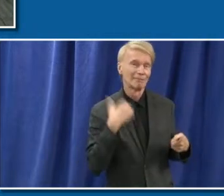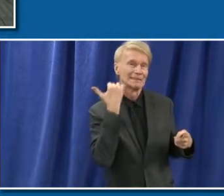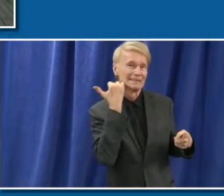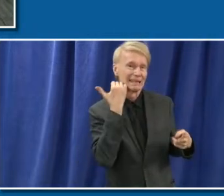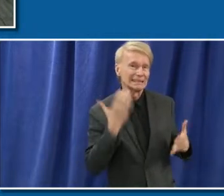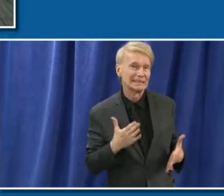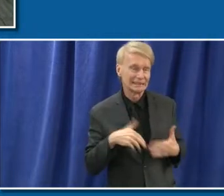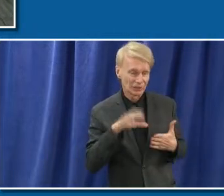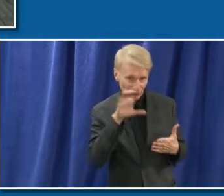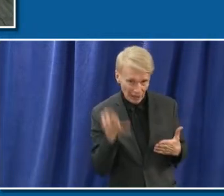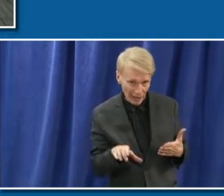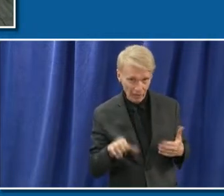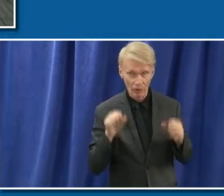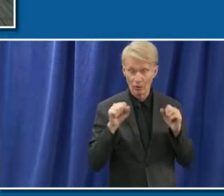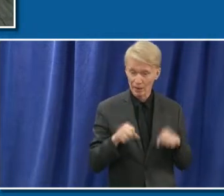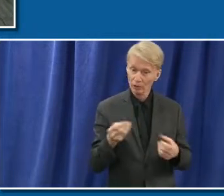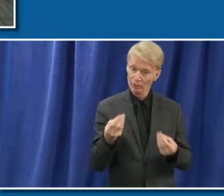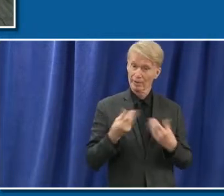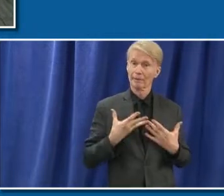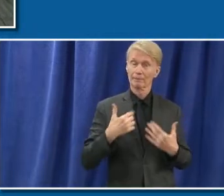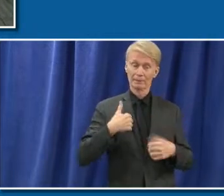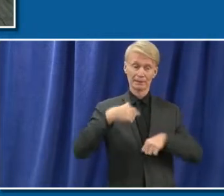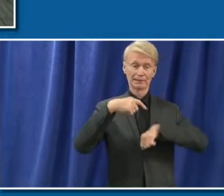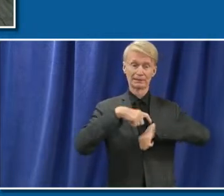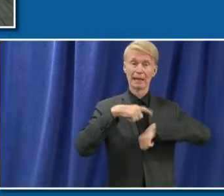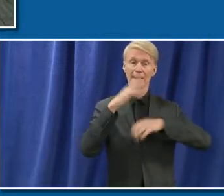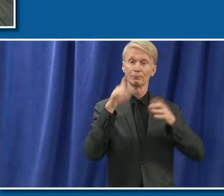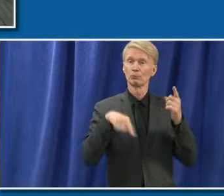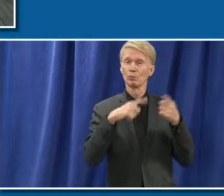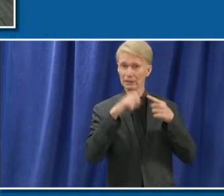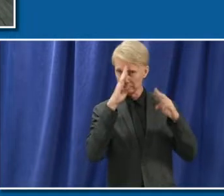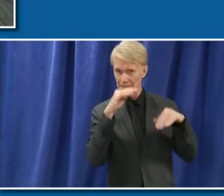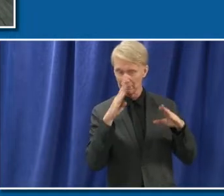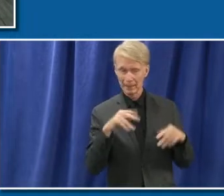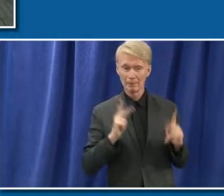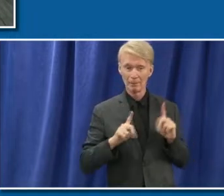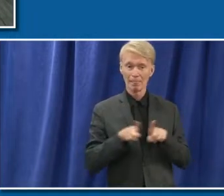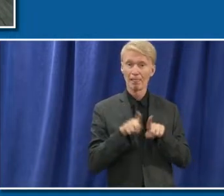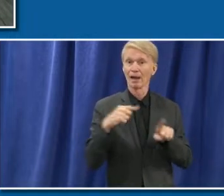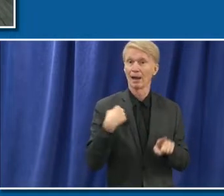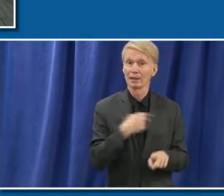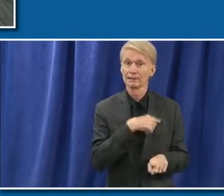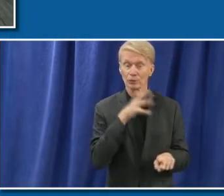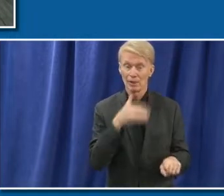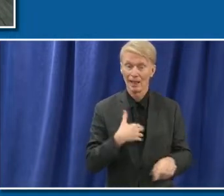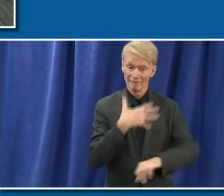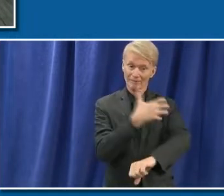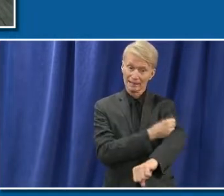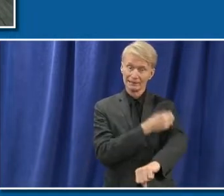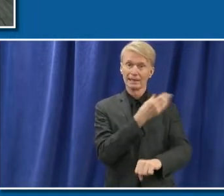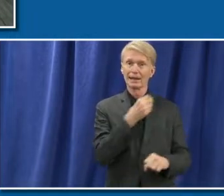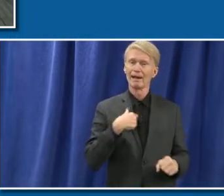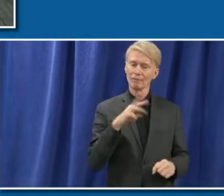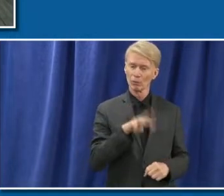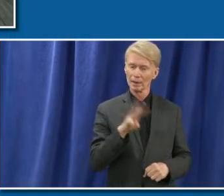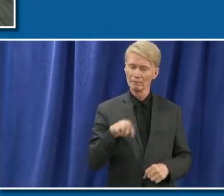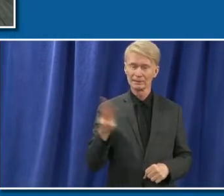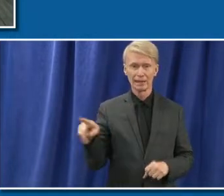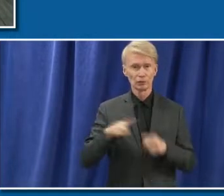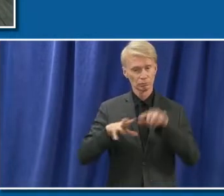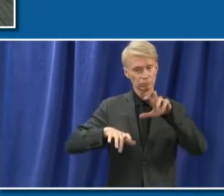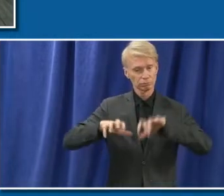in Chicago. Is there a time frame for when non-hospital healthcare workers will receive the vaccine? And will there be a website portal for healthcare workers to sign